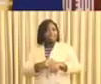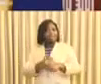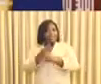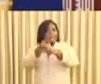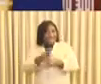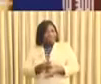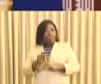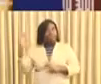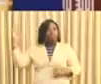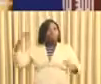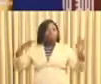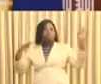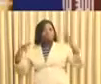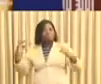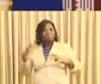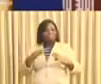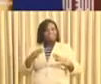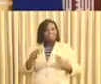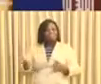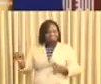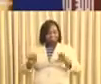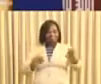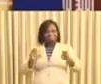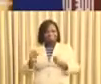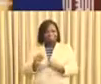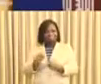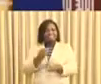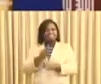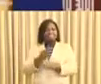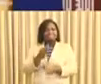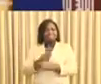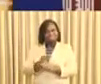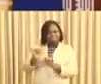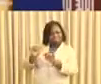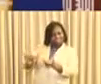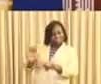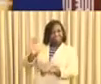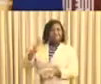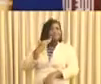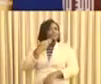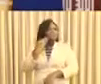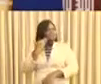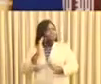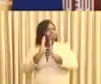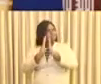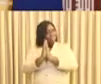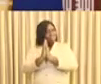the azan to stay in their houses and pray rather than going to the